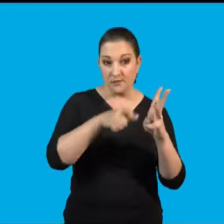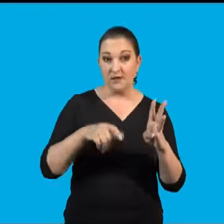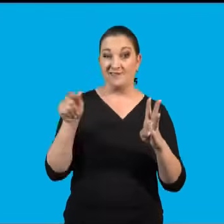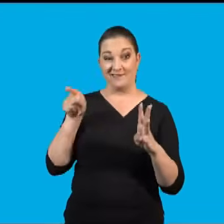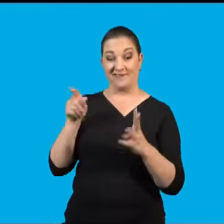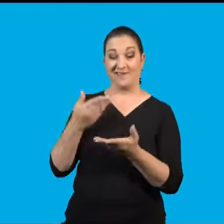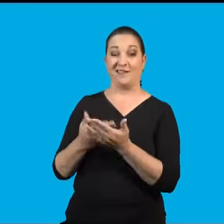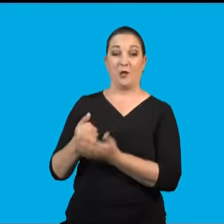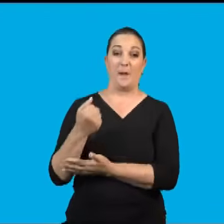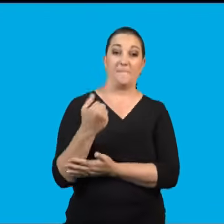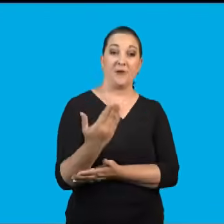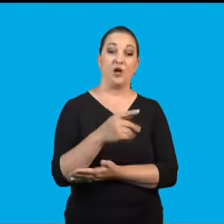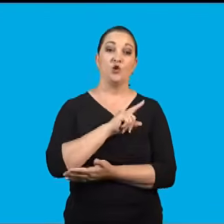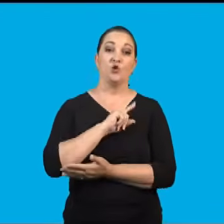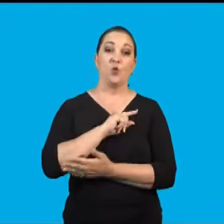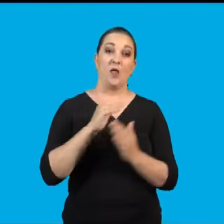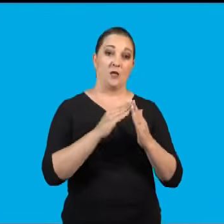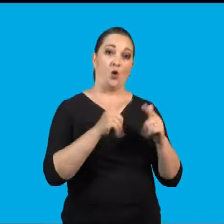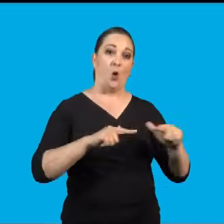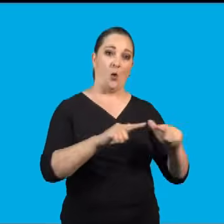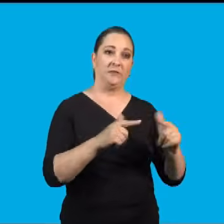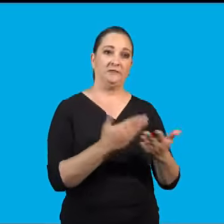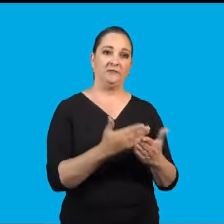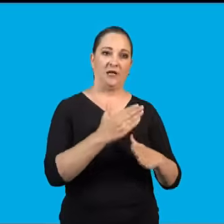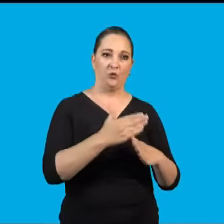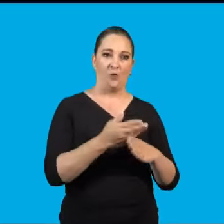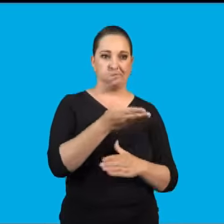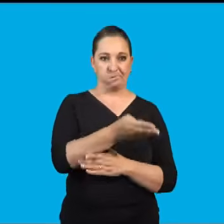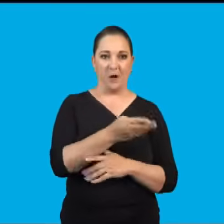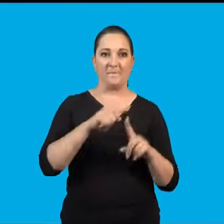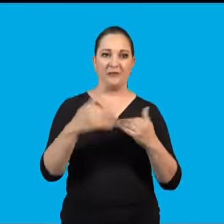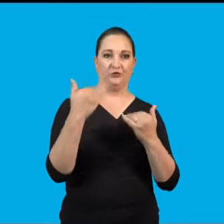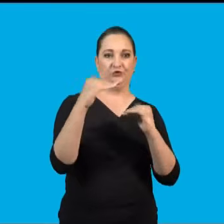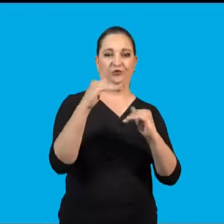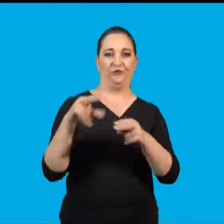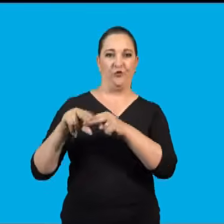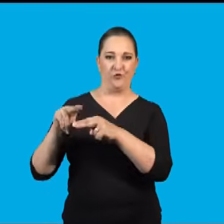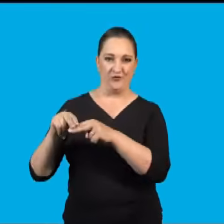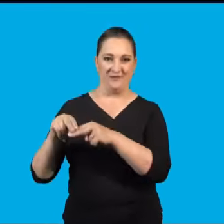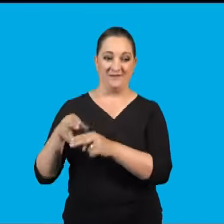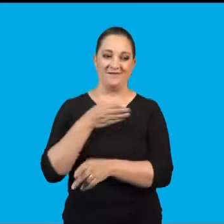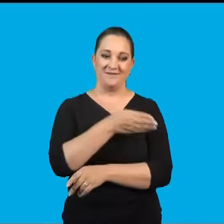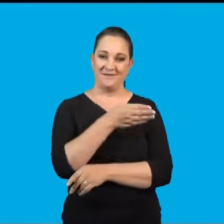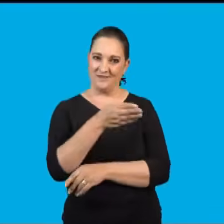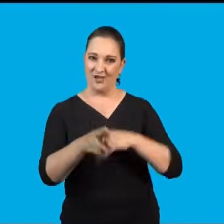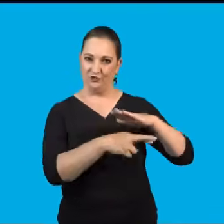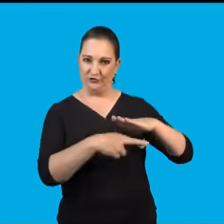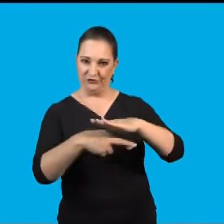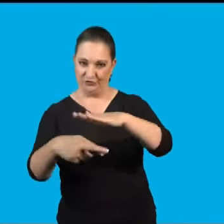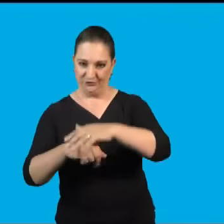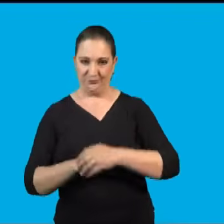pledged to organize workers in their homelands in defiance of any restrictions on unions in